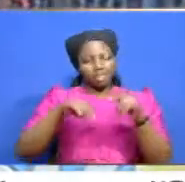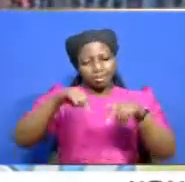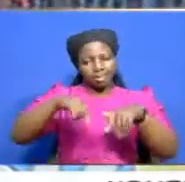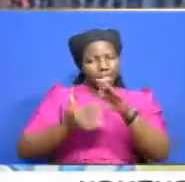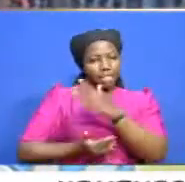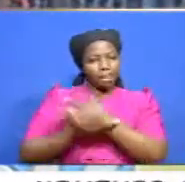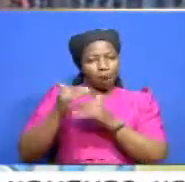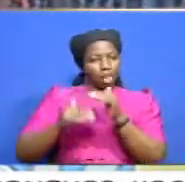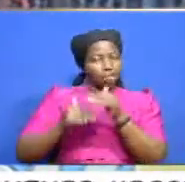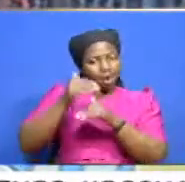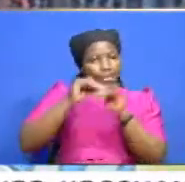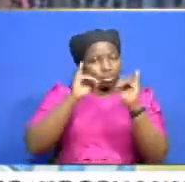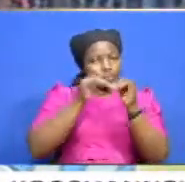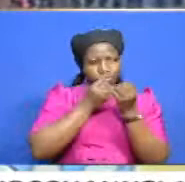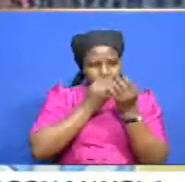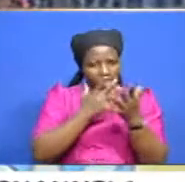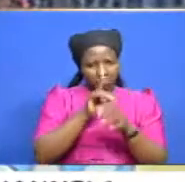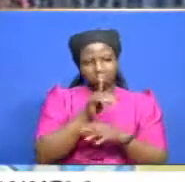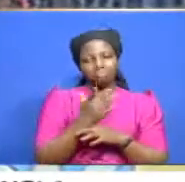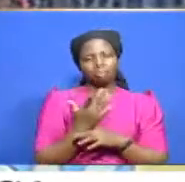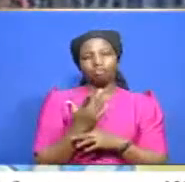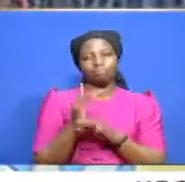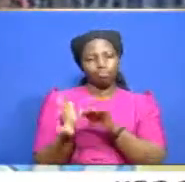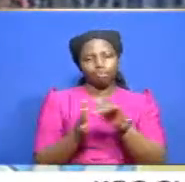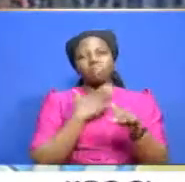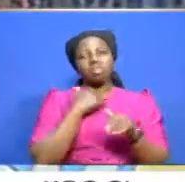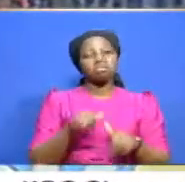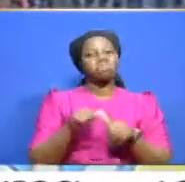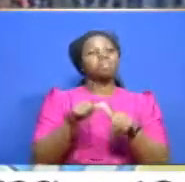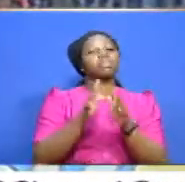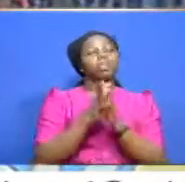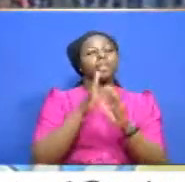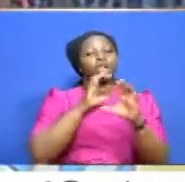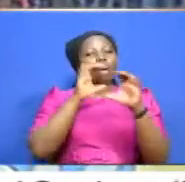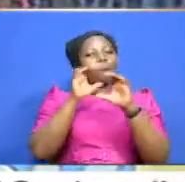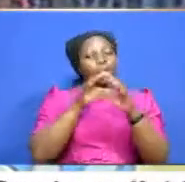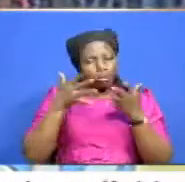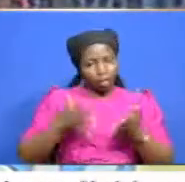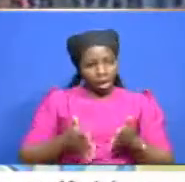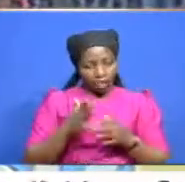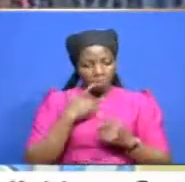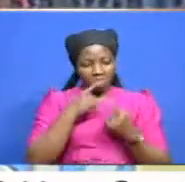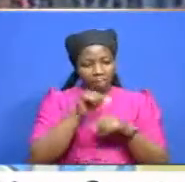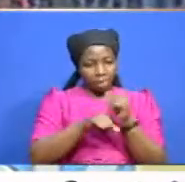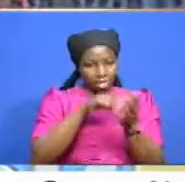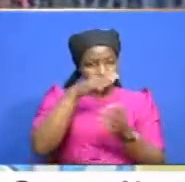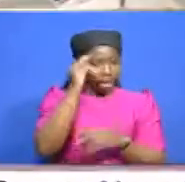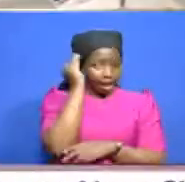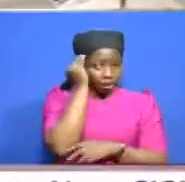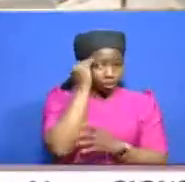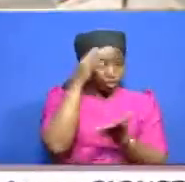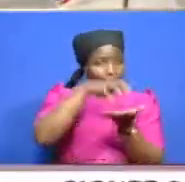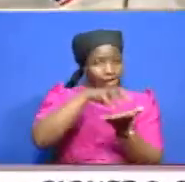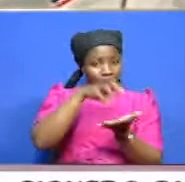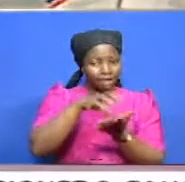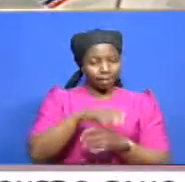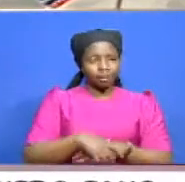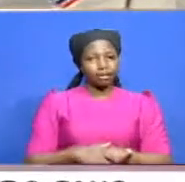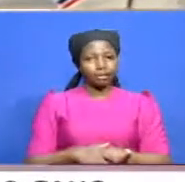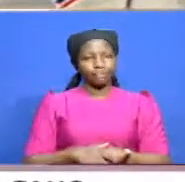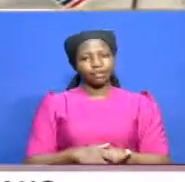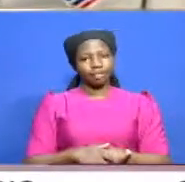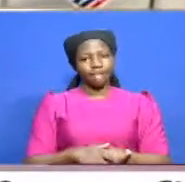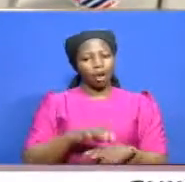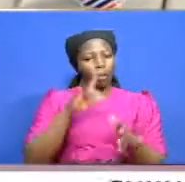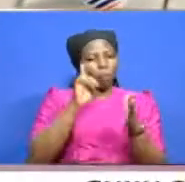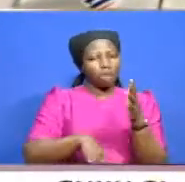Now, we want to continue with our conversation in studio. We were talking about the status of education and what needs to be